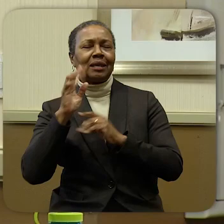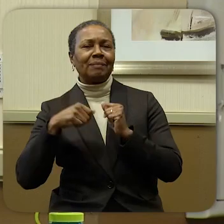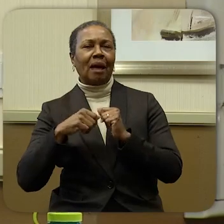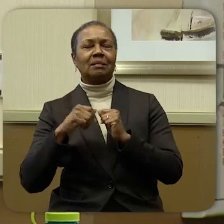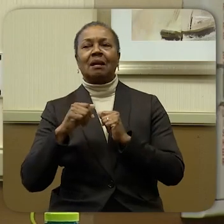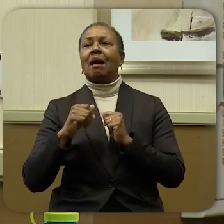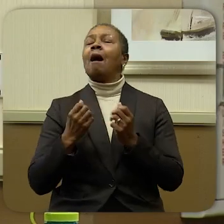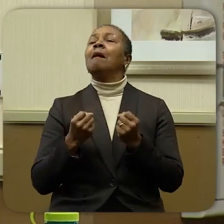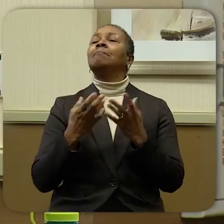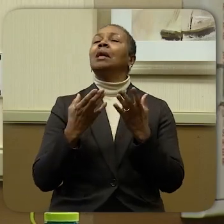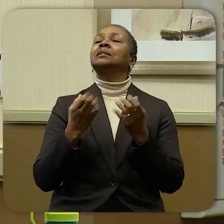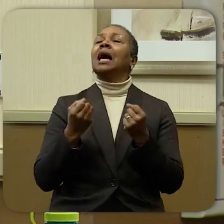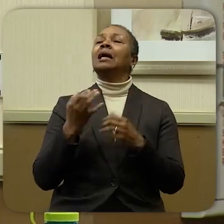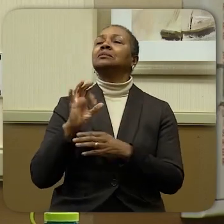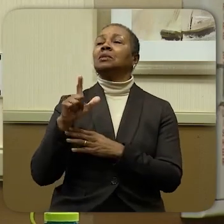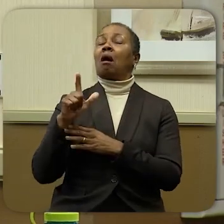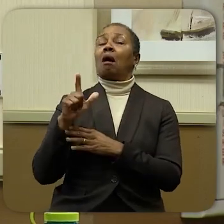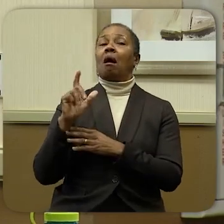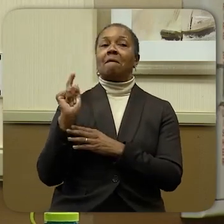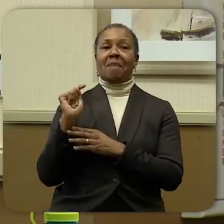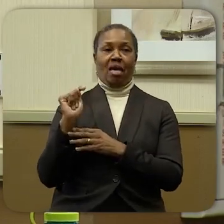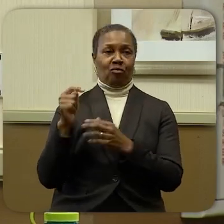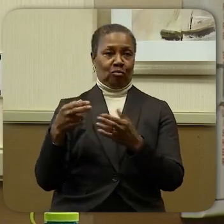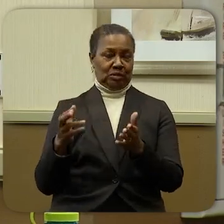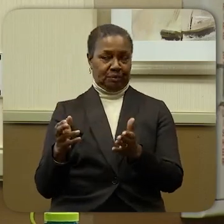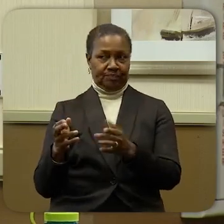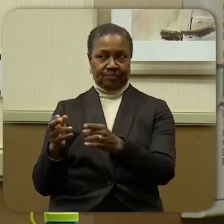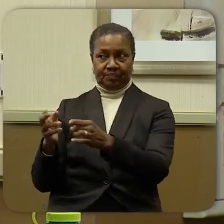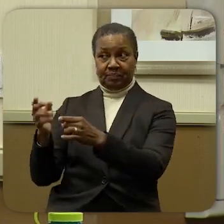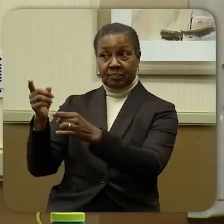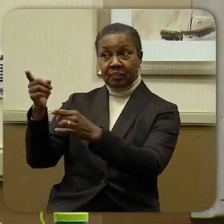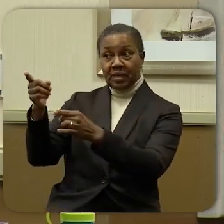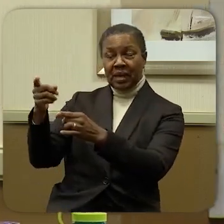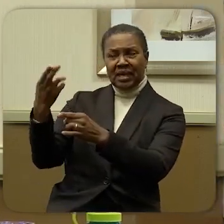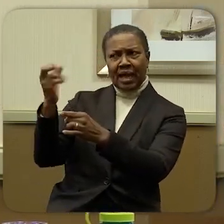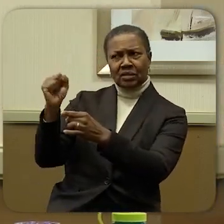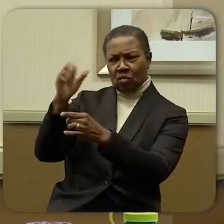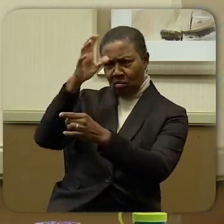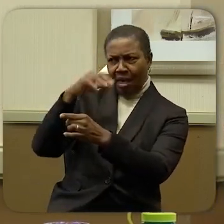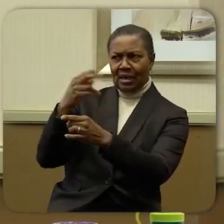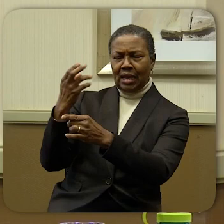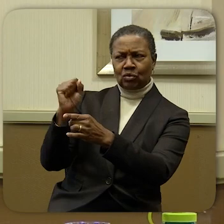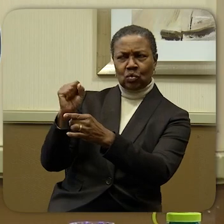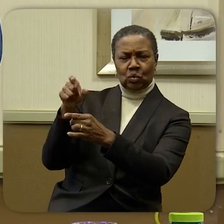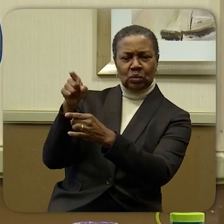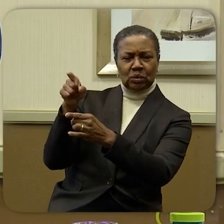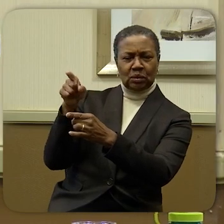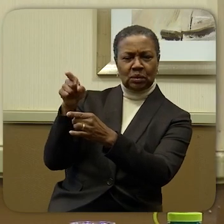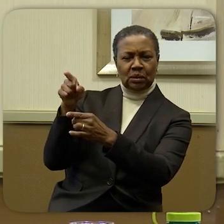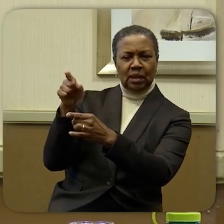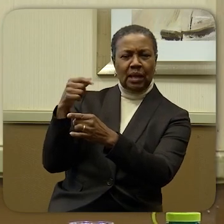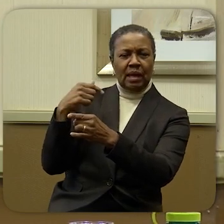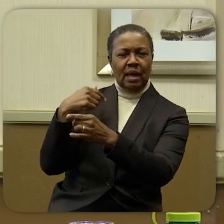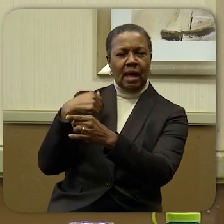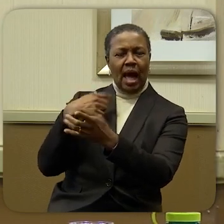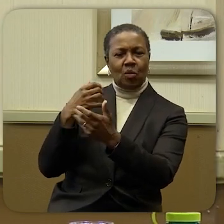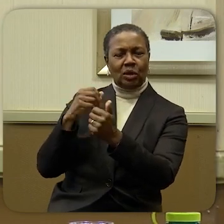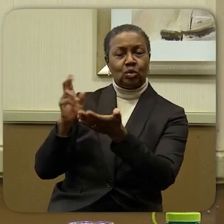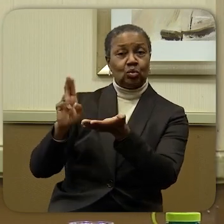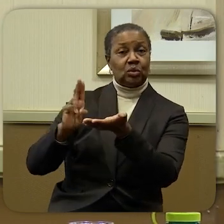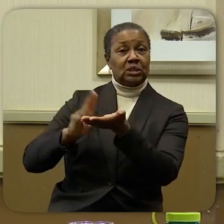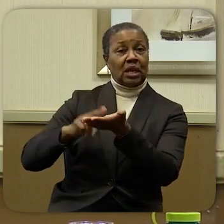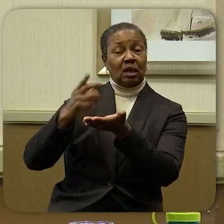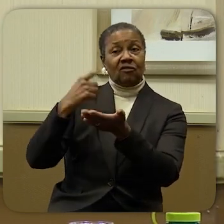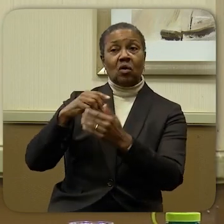thanks for sharing that. And then popping over here, do you want to share stuff? I was just going to say, like in high school, like I wanted to sign up